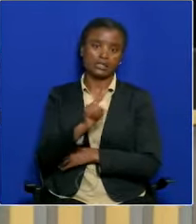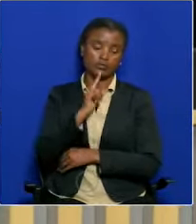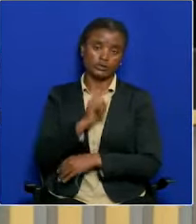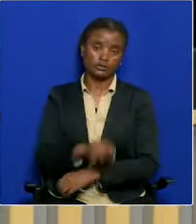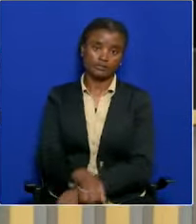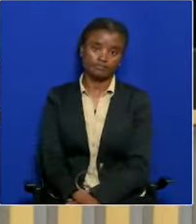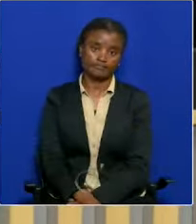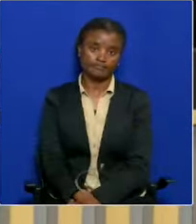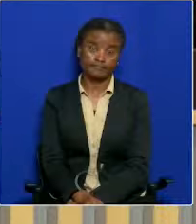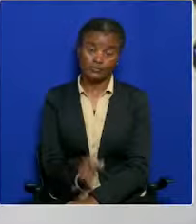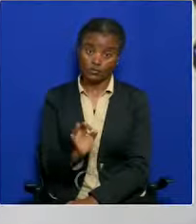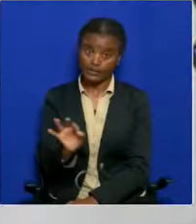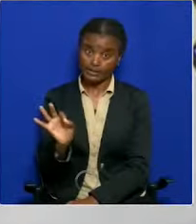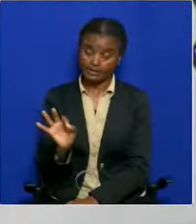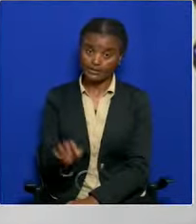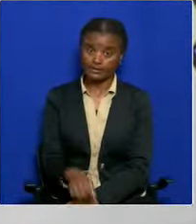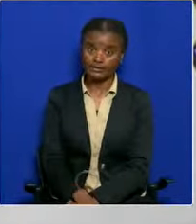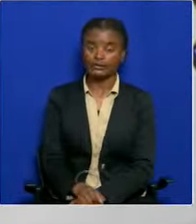Correct? Yes.